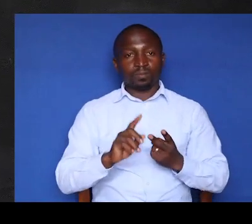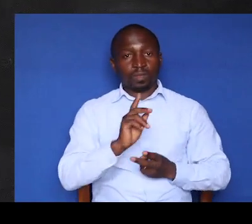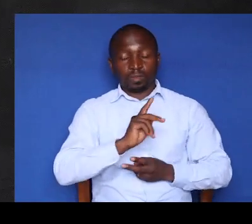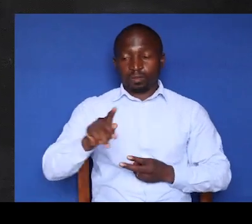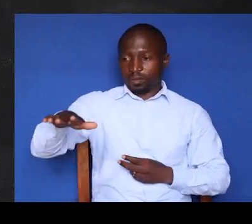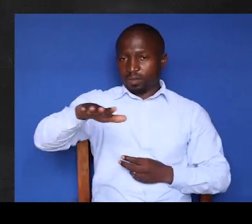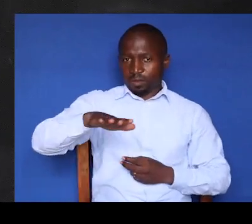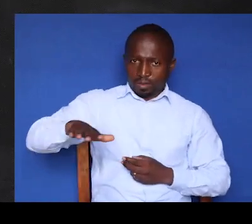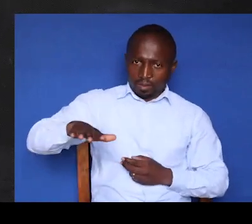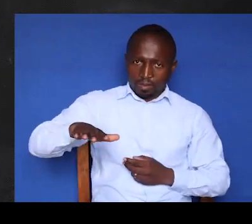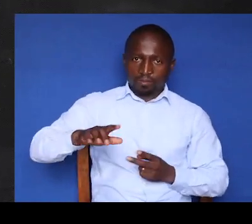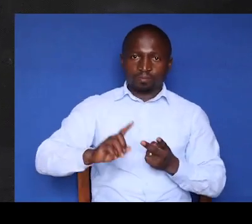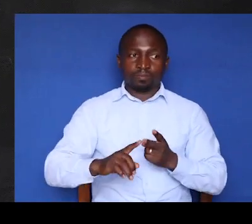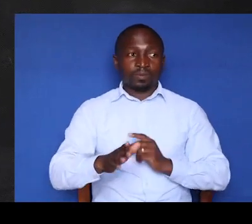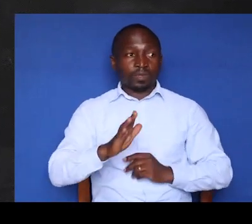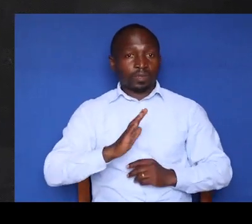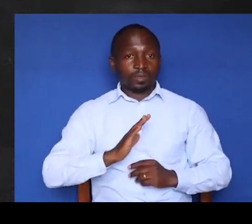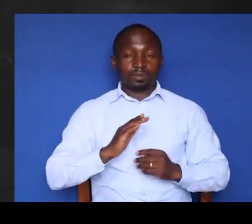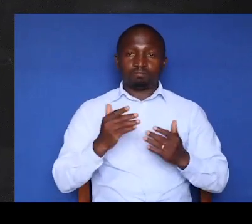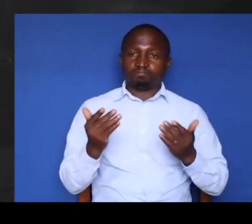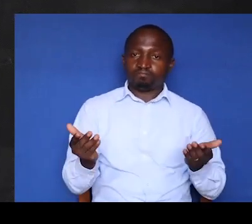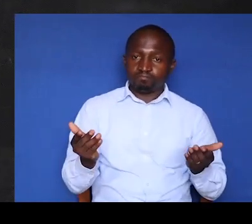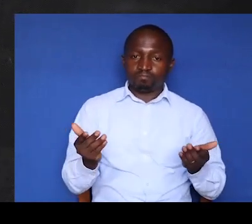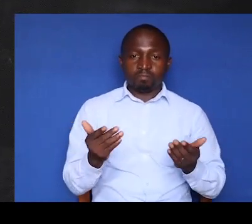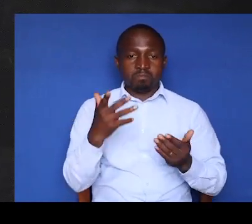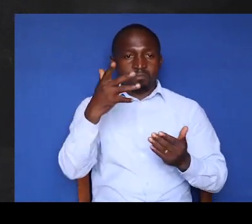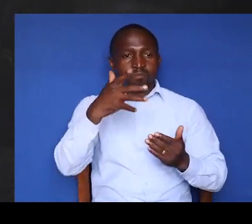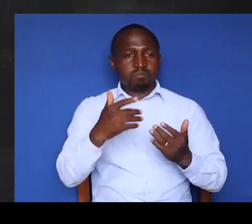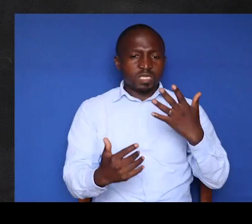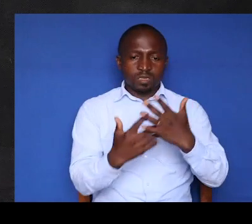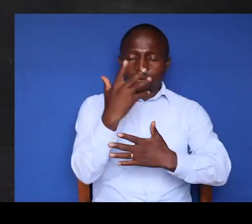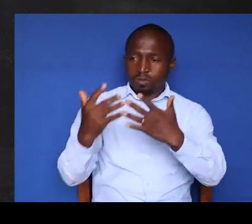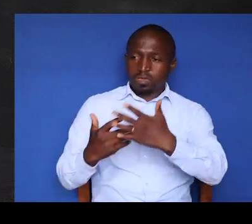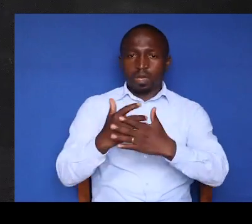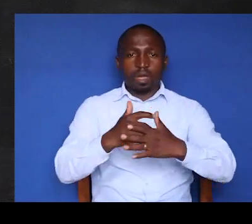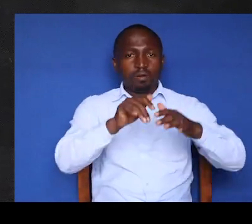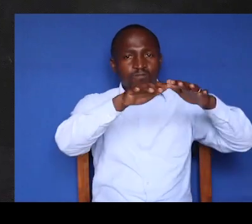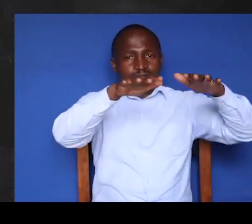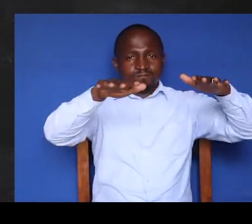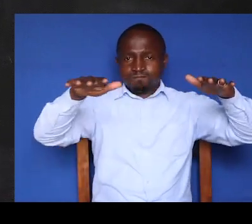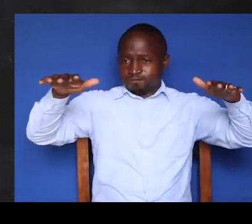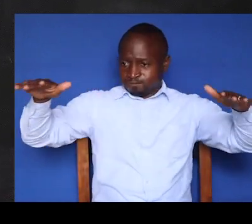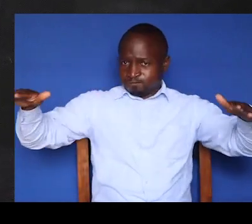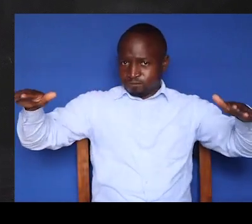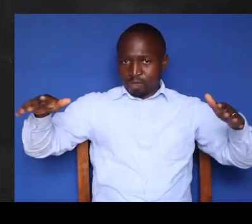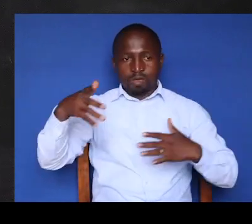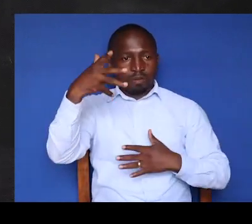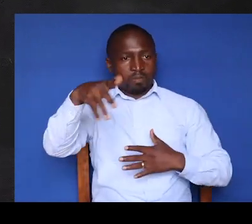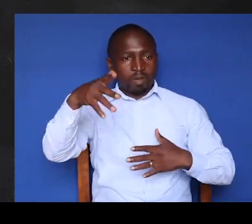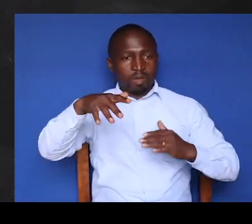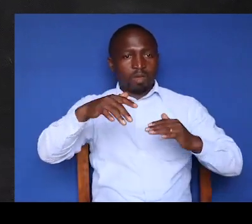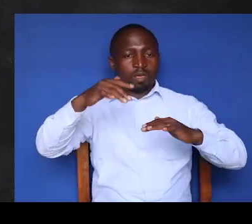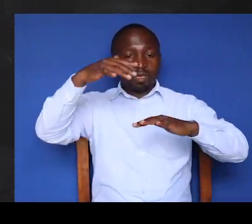if the area has greater extent of plant covers, amount of water reaching the surface much